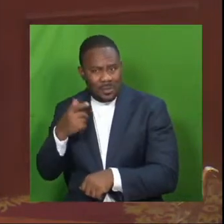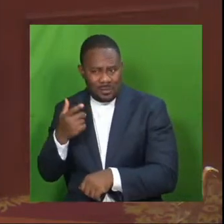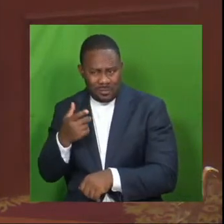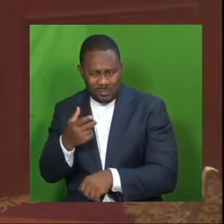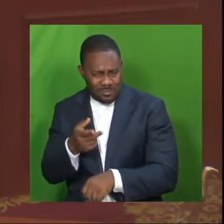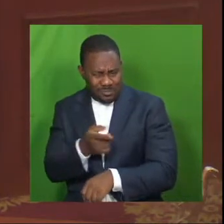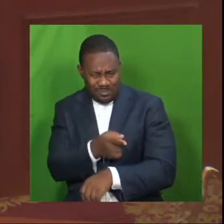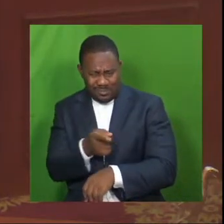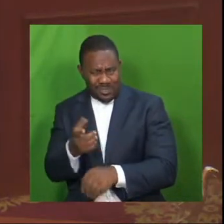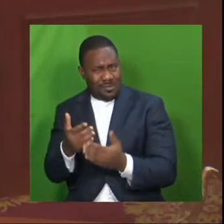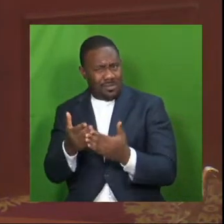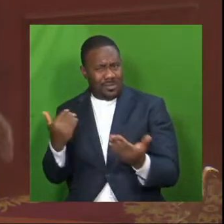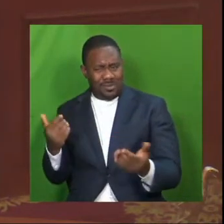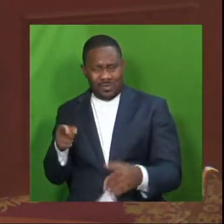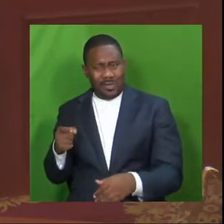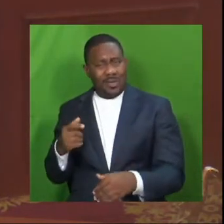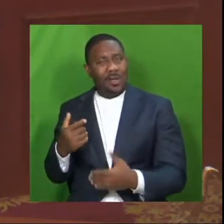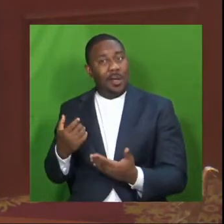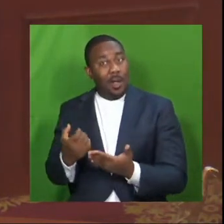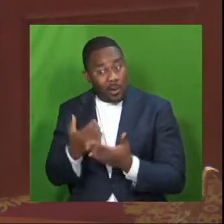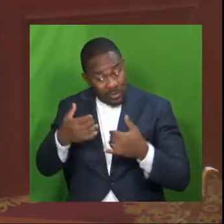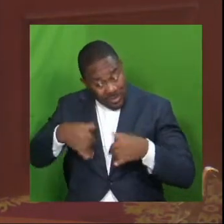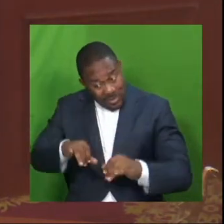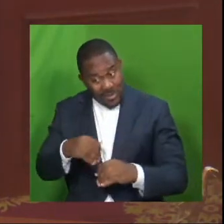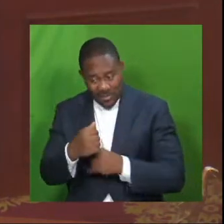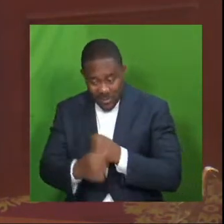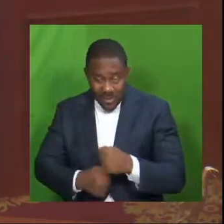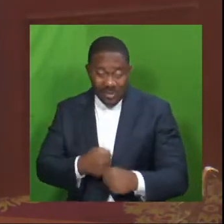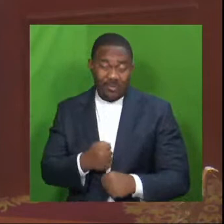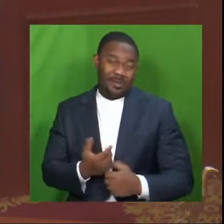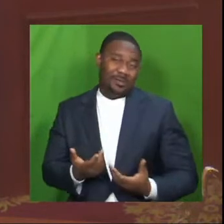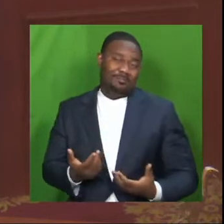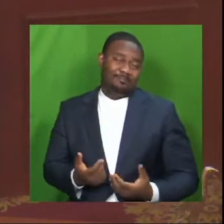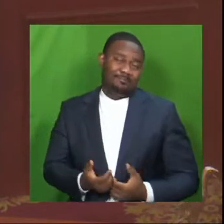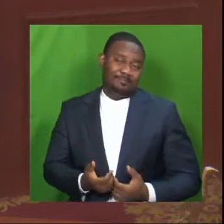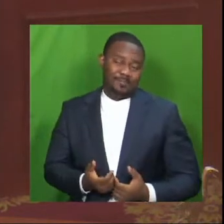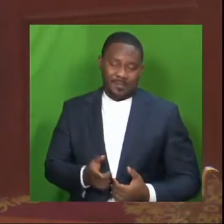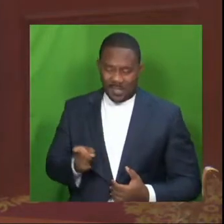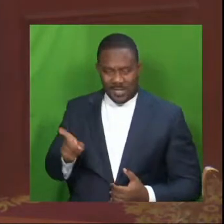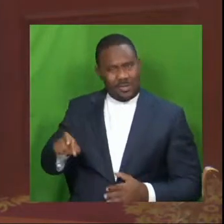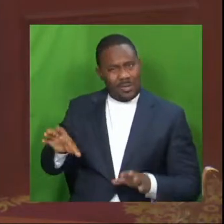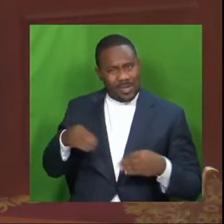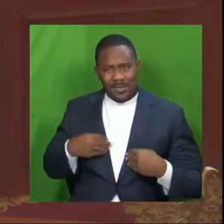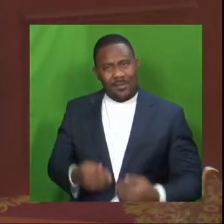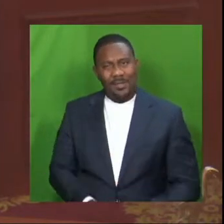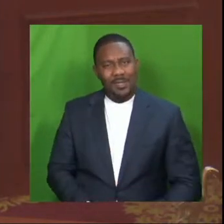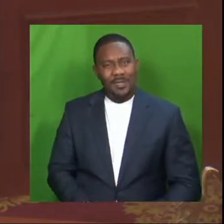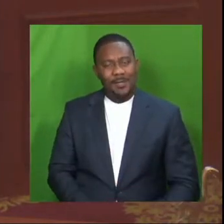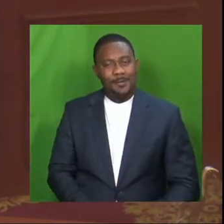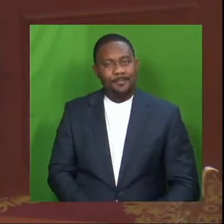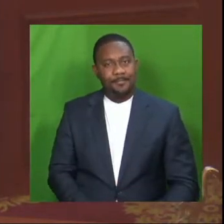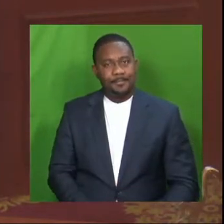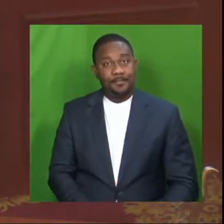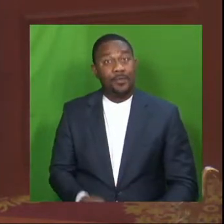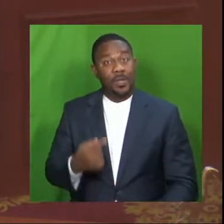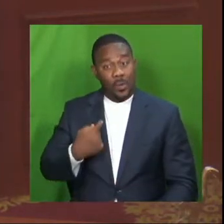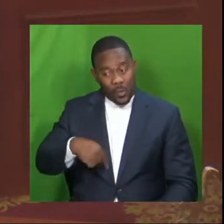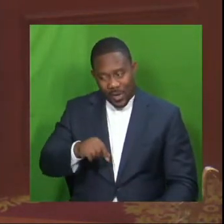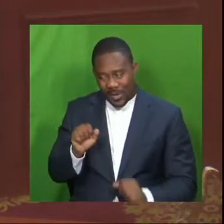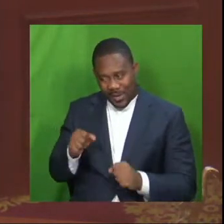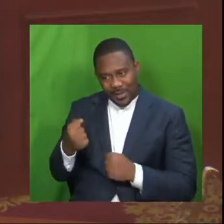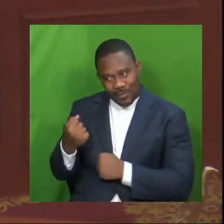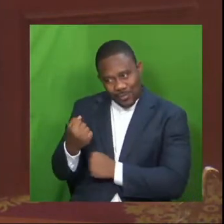the economy was struggling, and the President must simply just admit that. We have a duty to help him revive